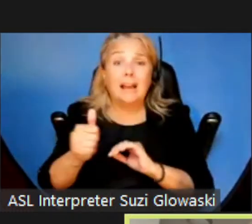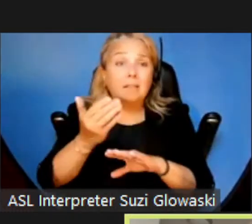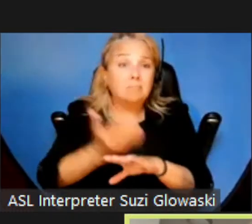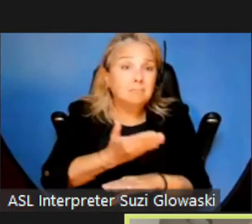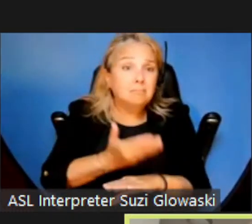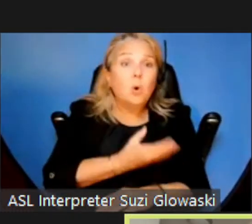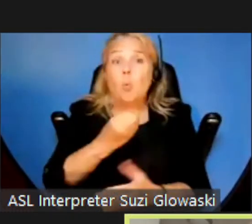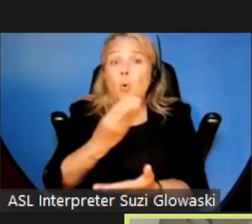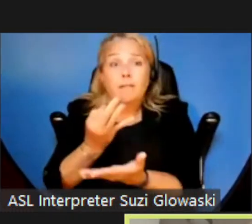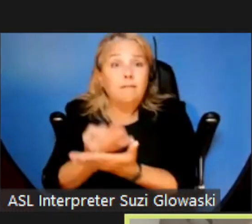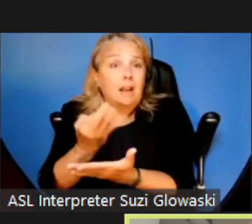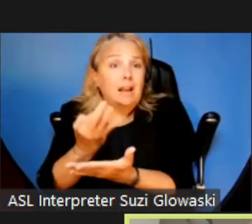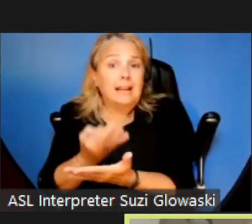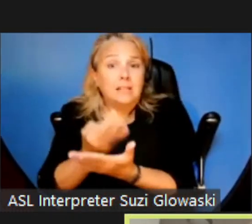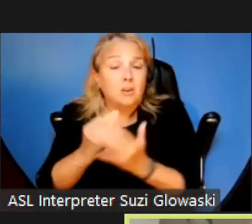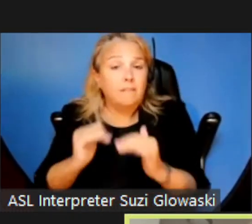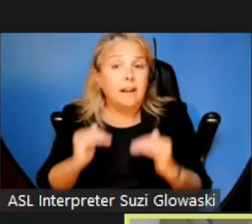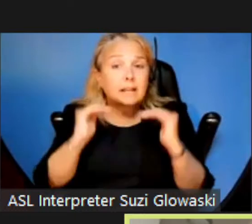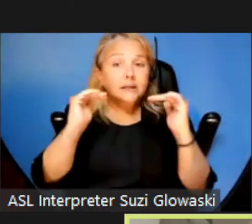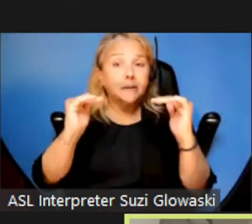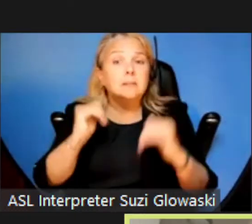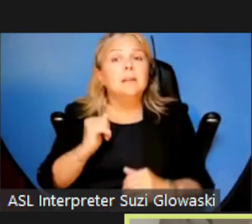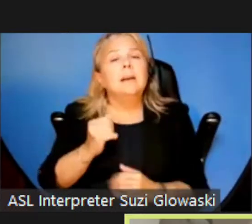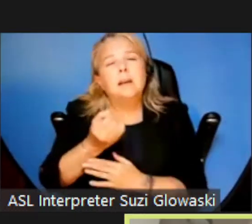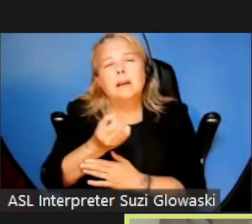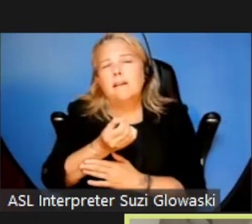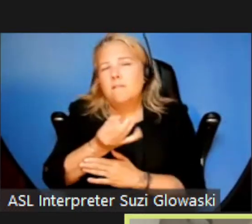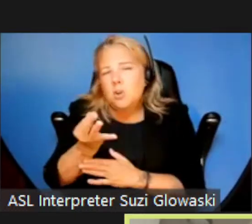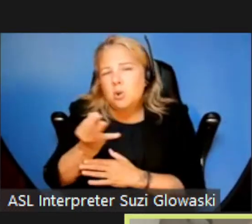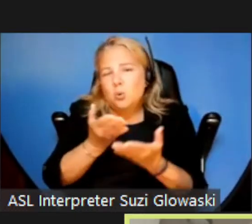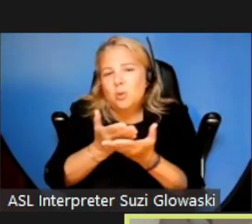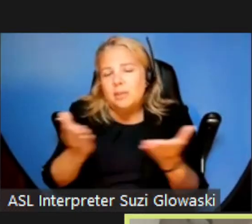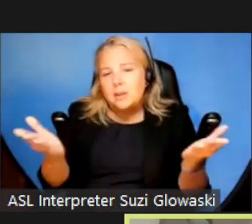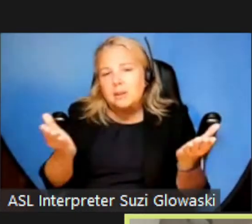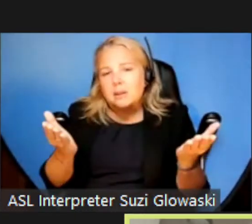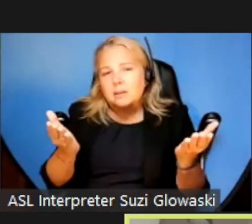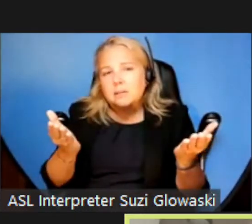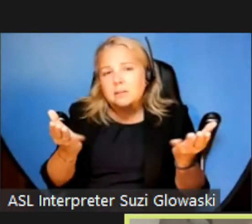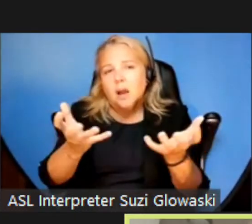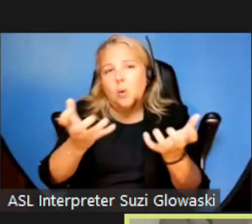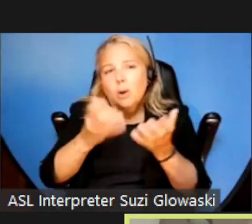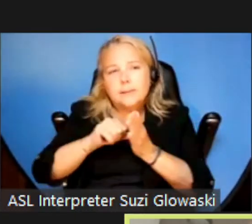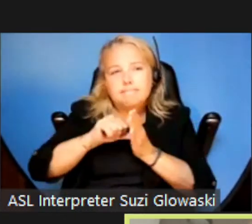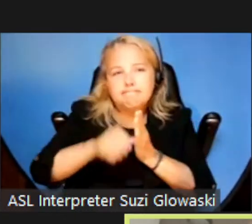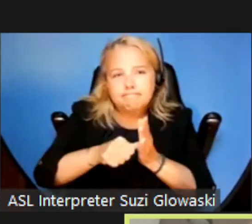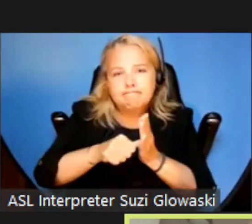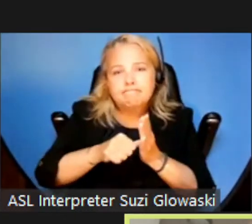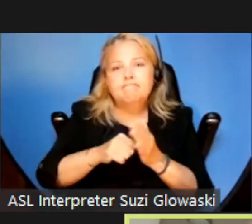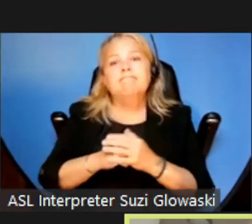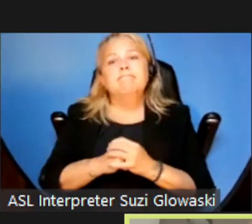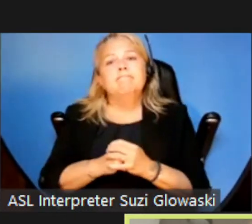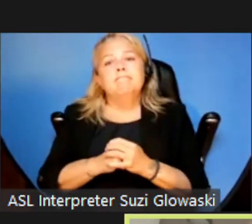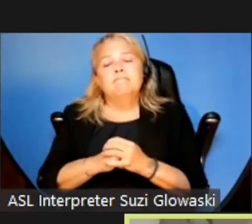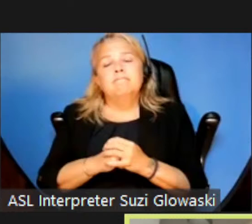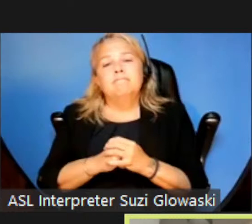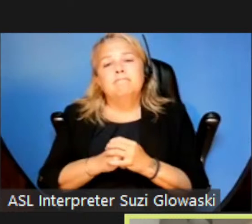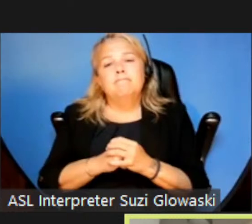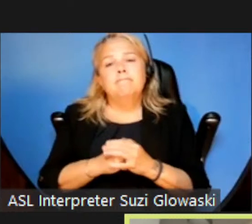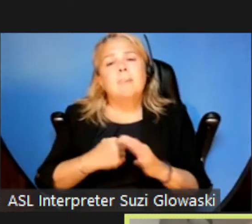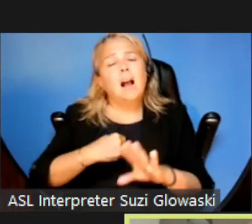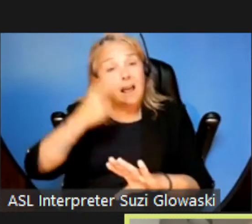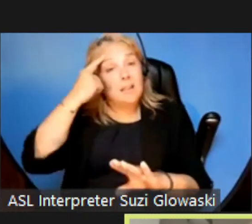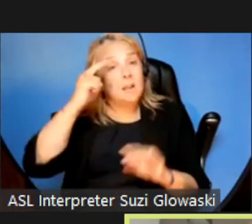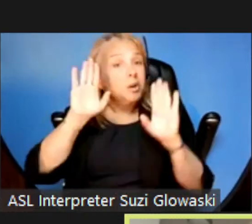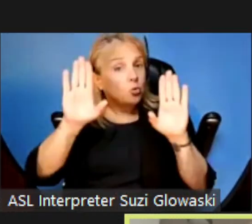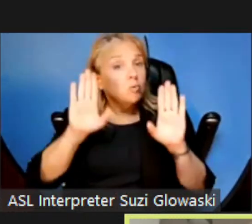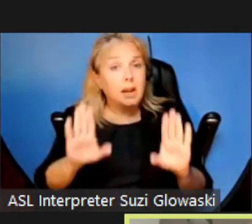financial advancement. A few things I wanted to highlight is that I think it would be great